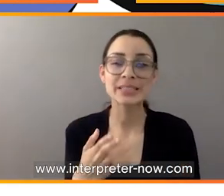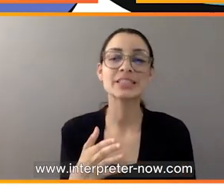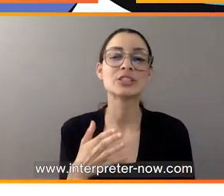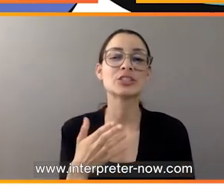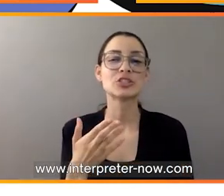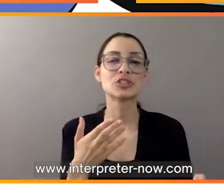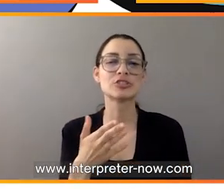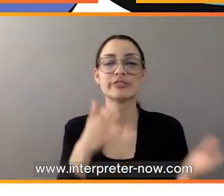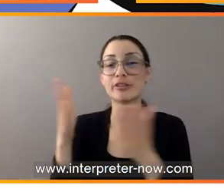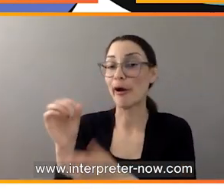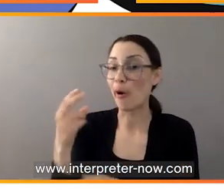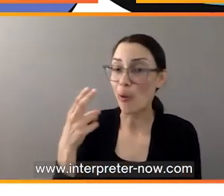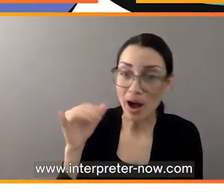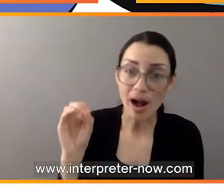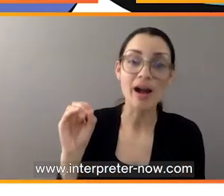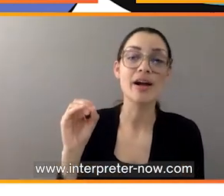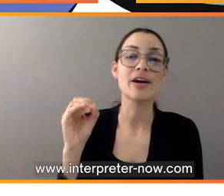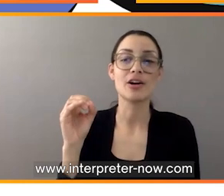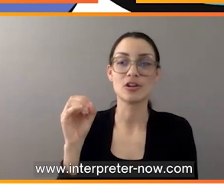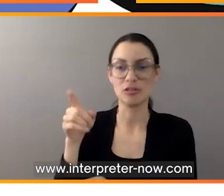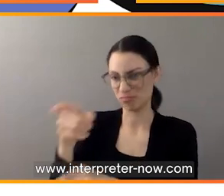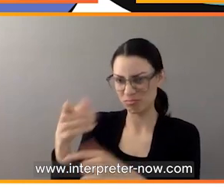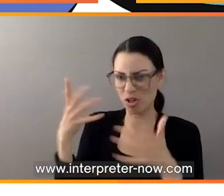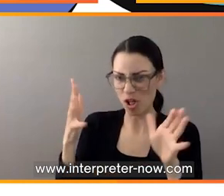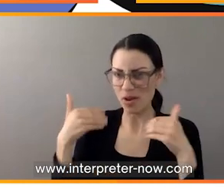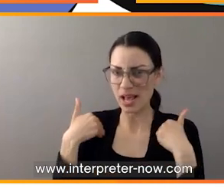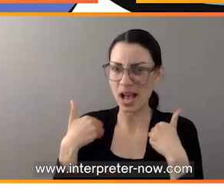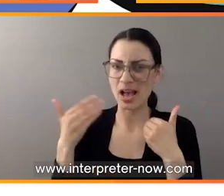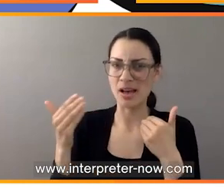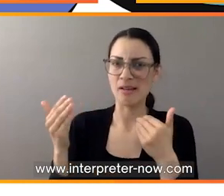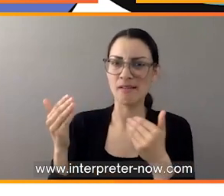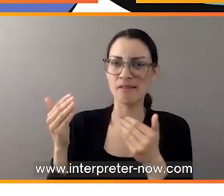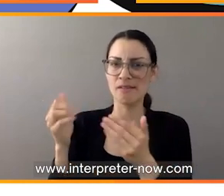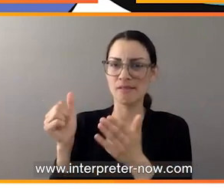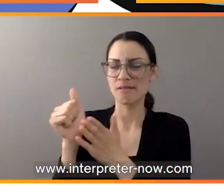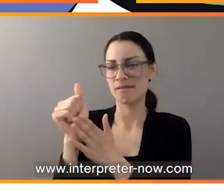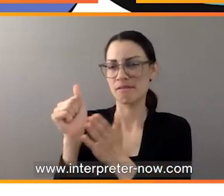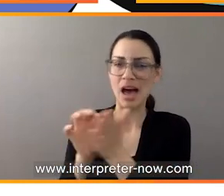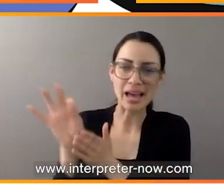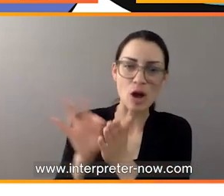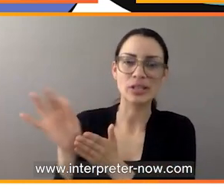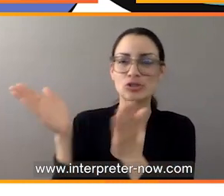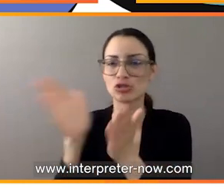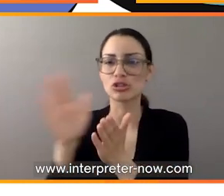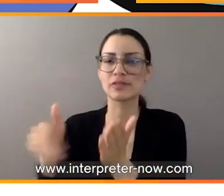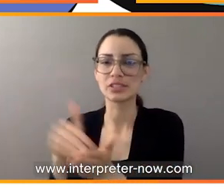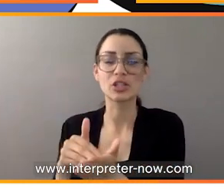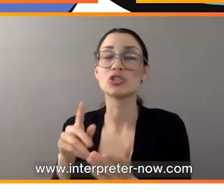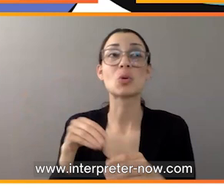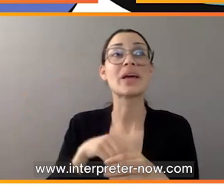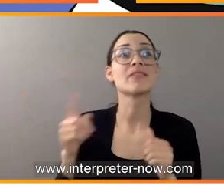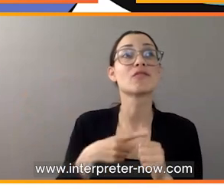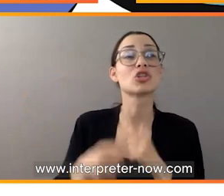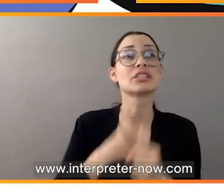out capability and functions in Ohio, where we already had like an accounting service center. And so I say that was a